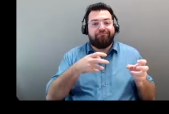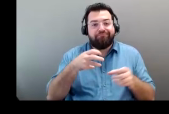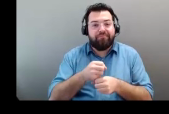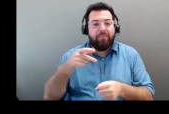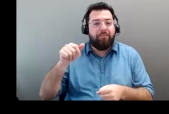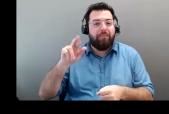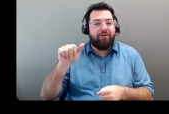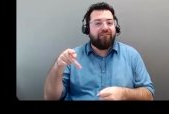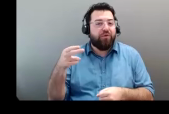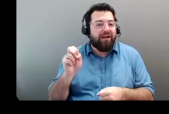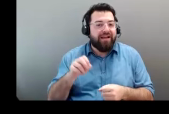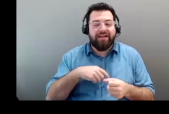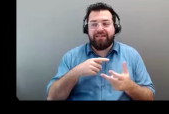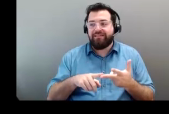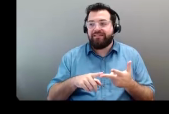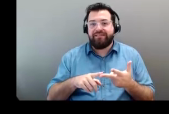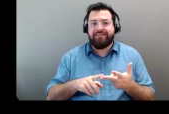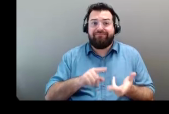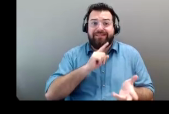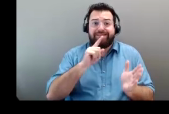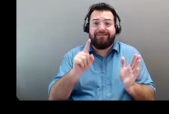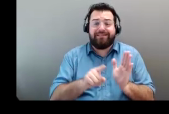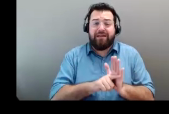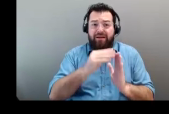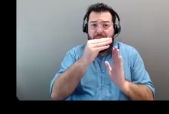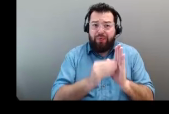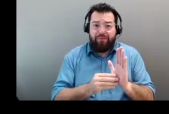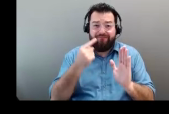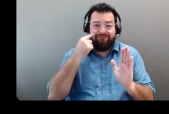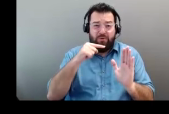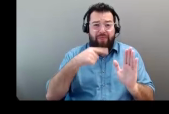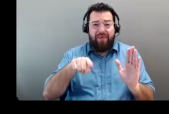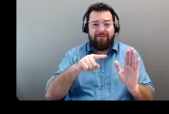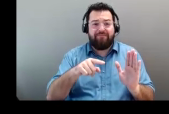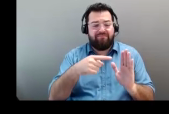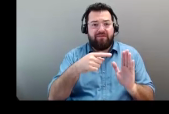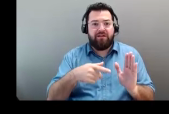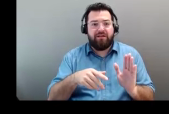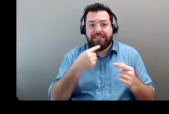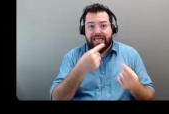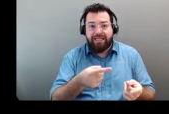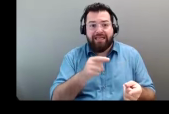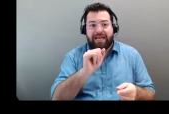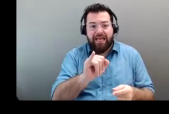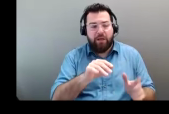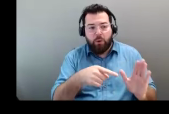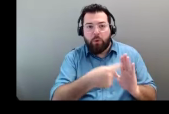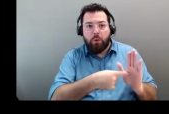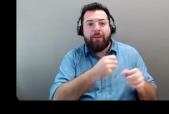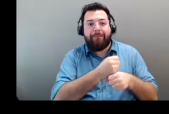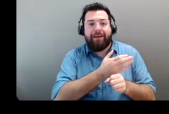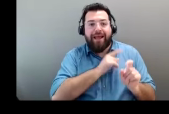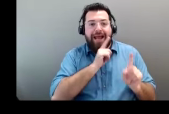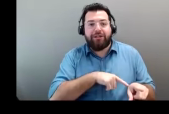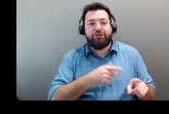generation. They're making these computer answers seem more human. And why would students